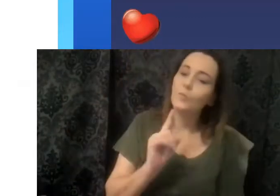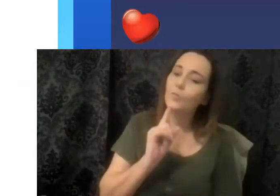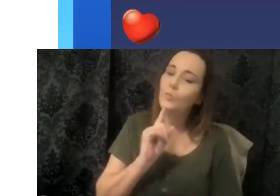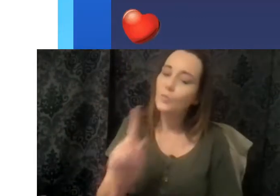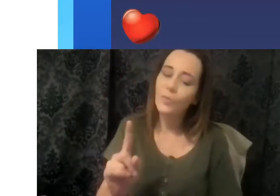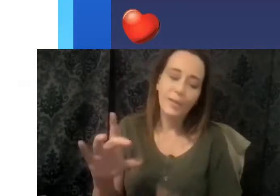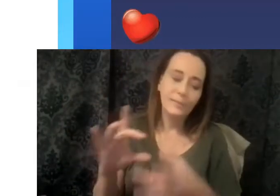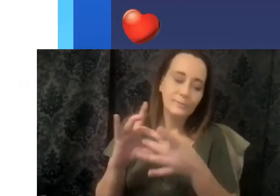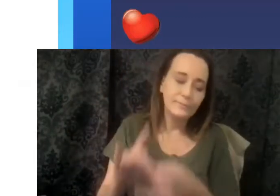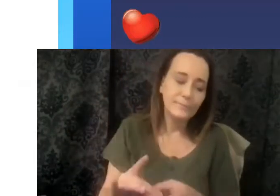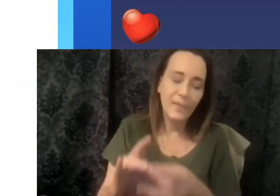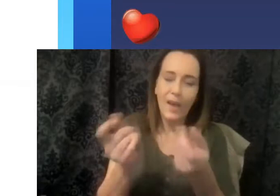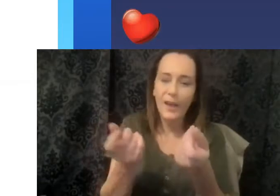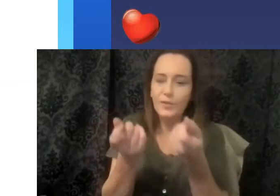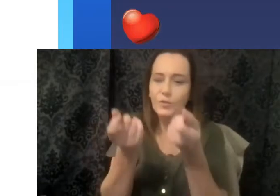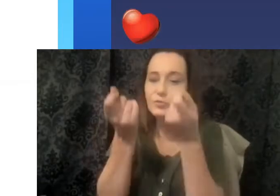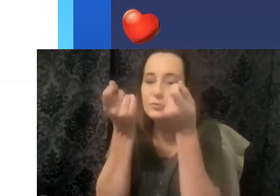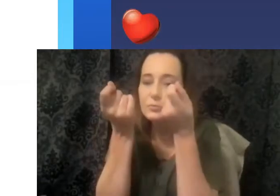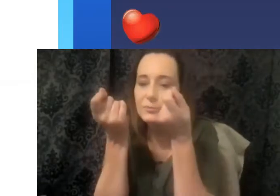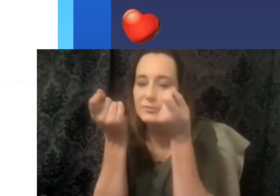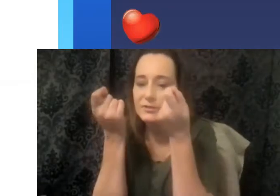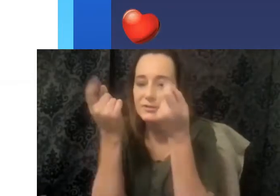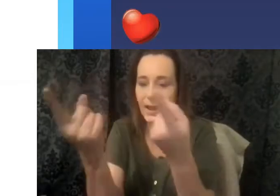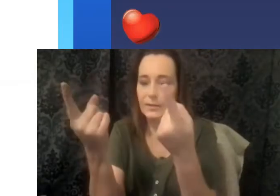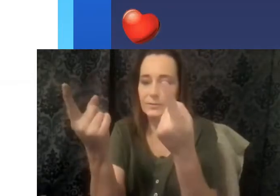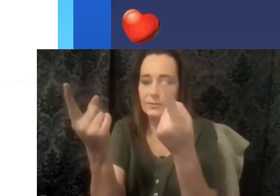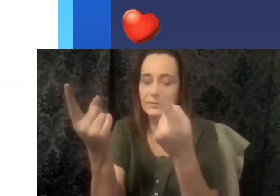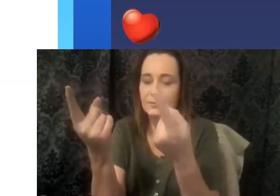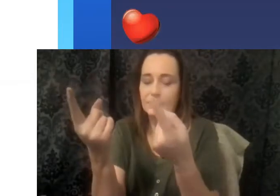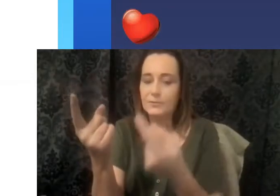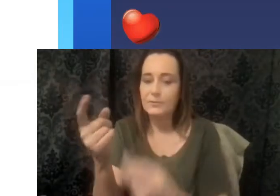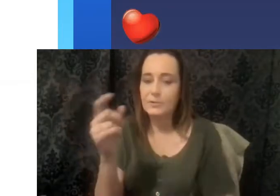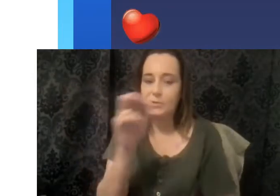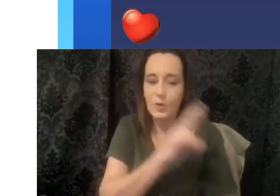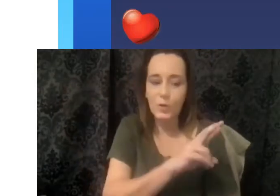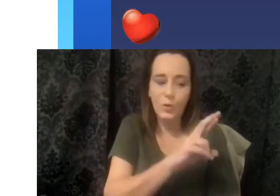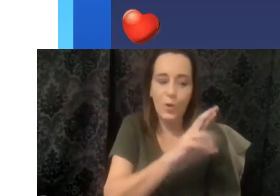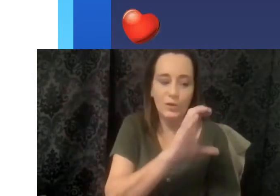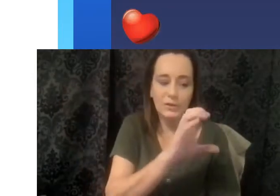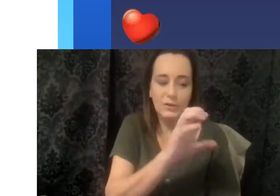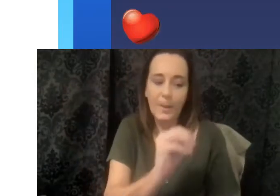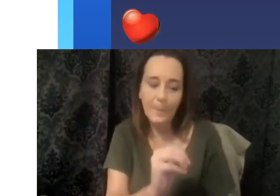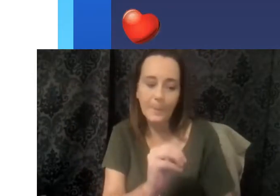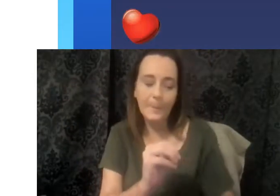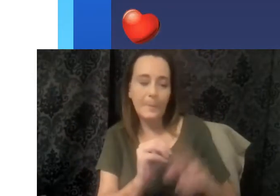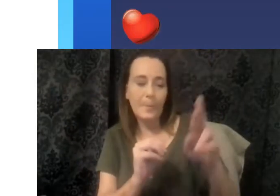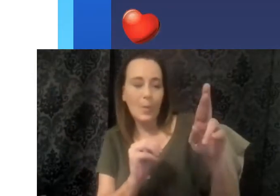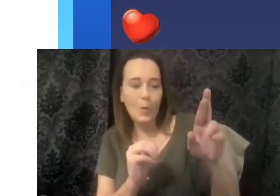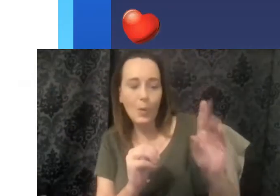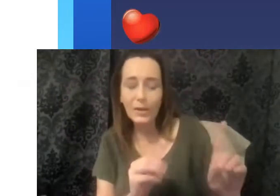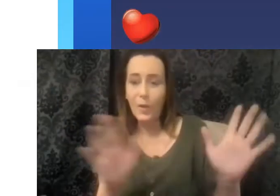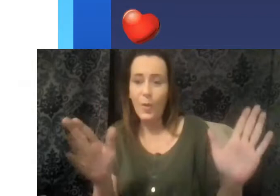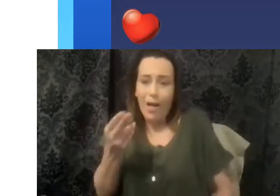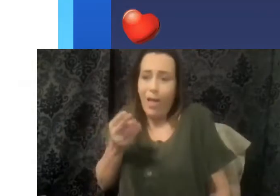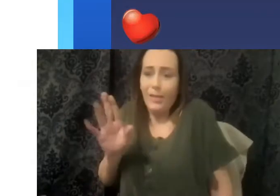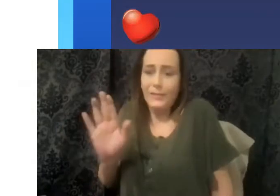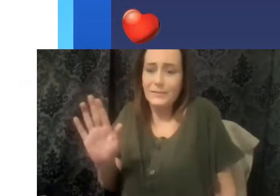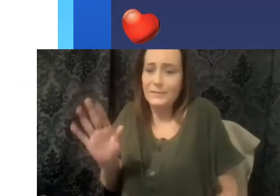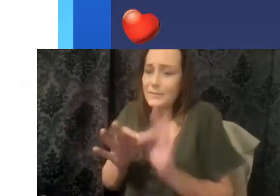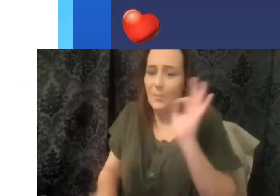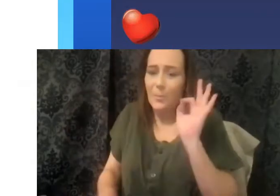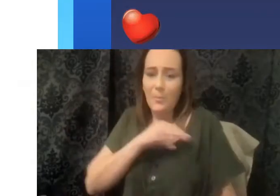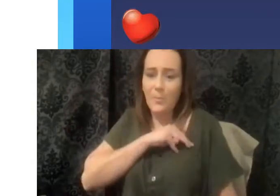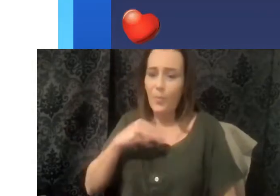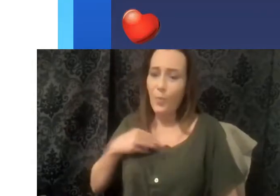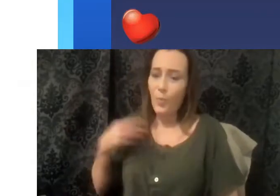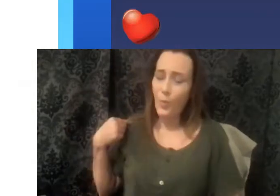able to understand that and being able as a delegate or an RCM or as hell, just a member. We're all